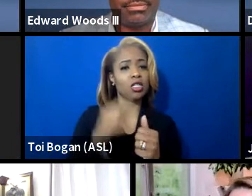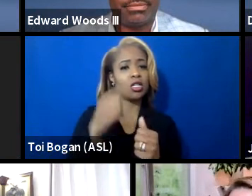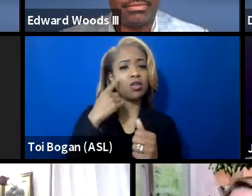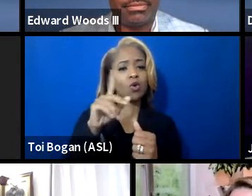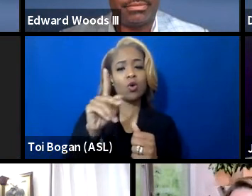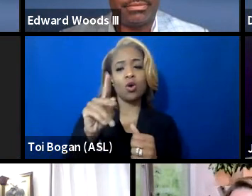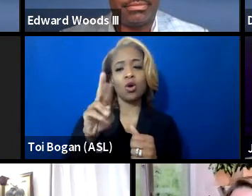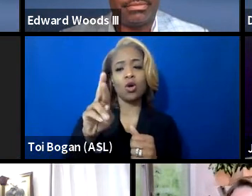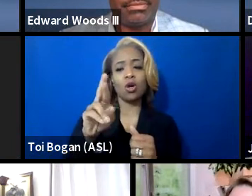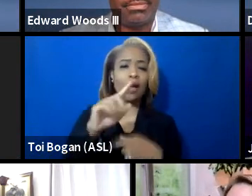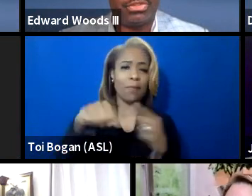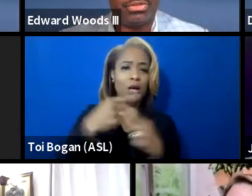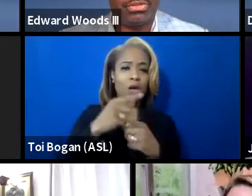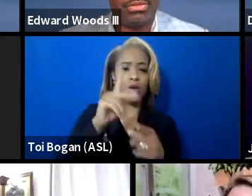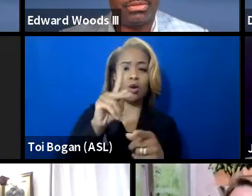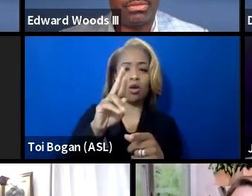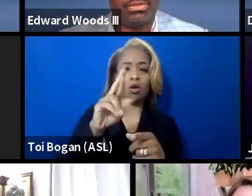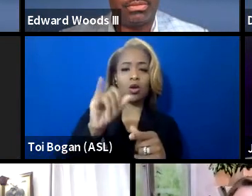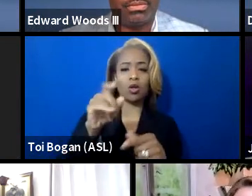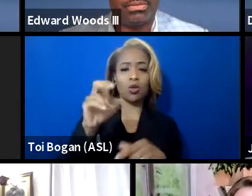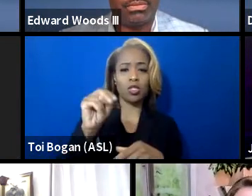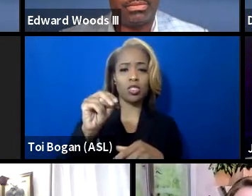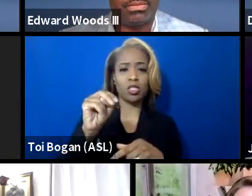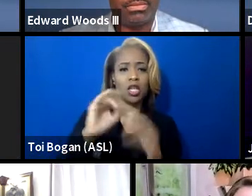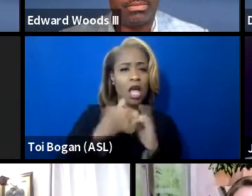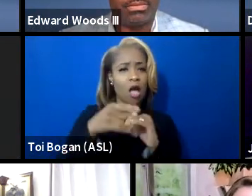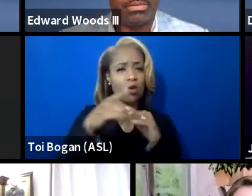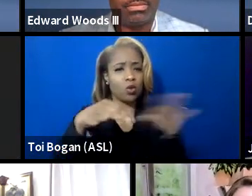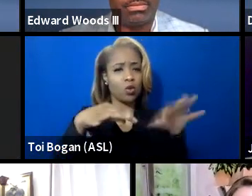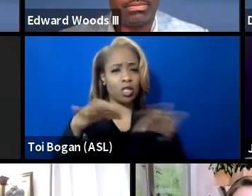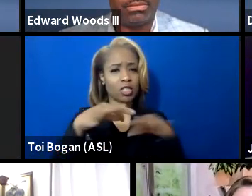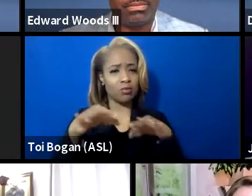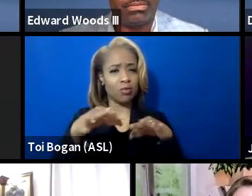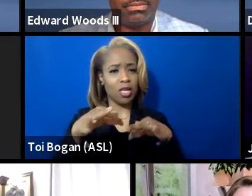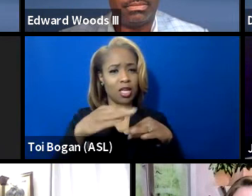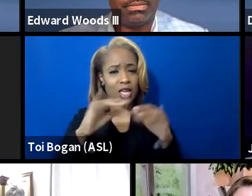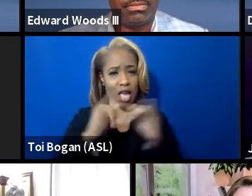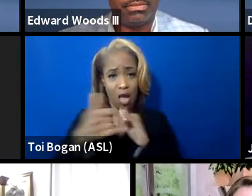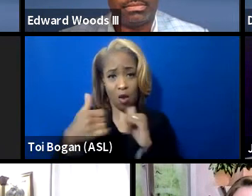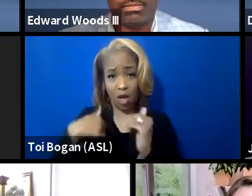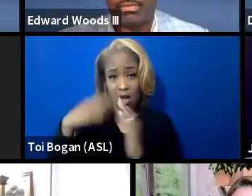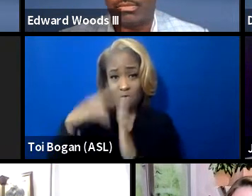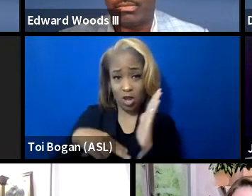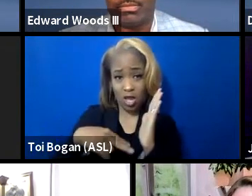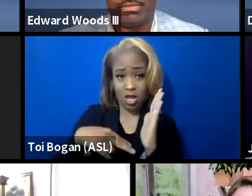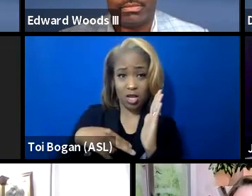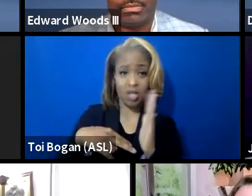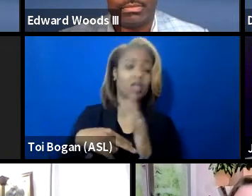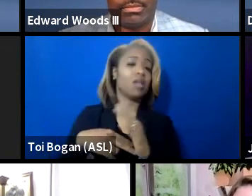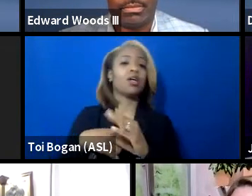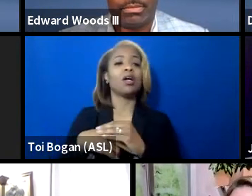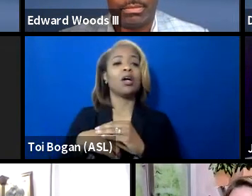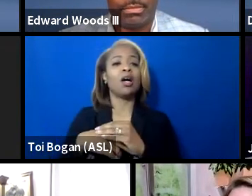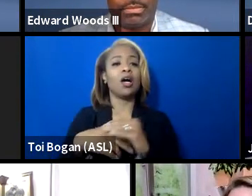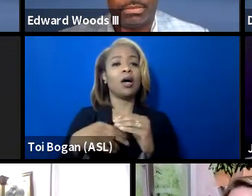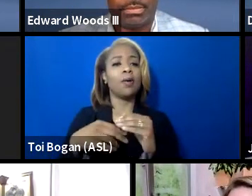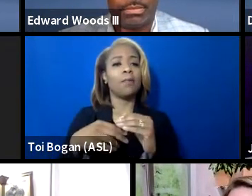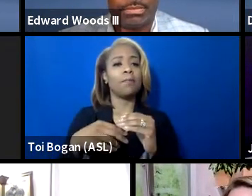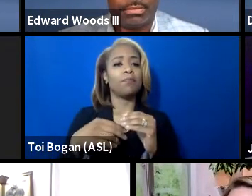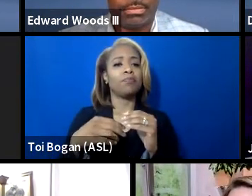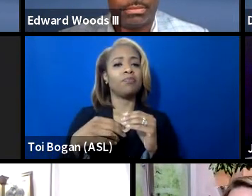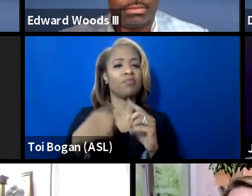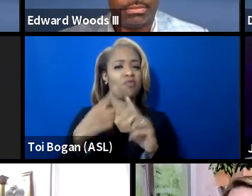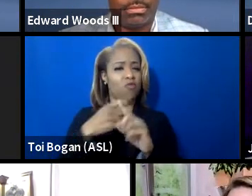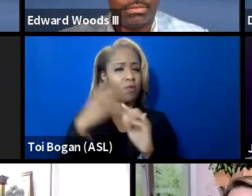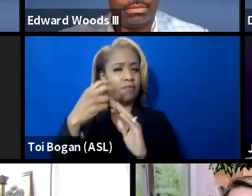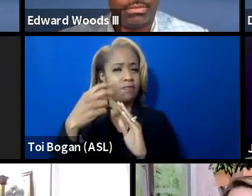Kristen. The way you explained it and the way I've read it on some of the emails that have come across,